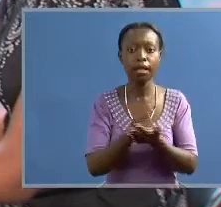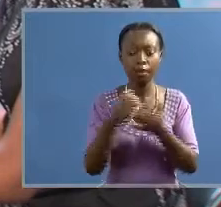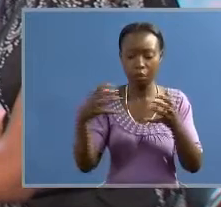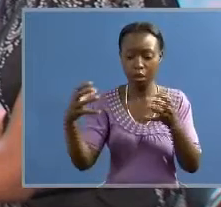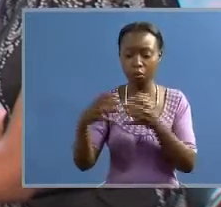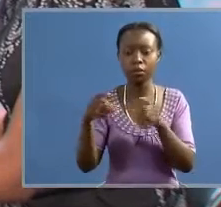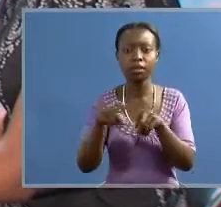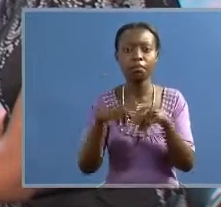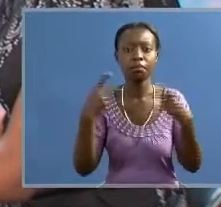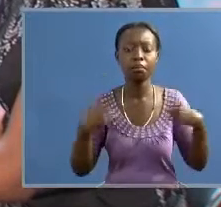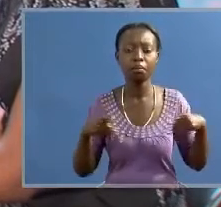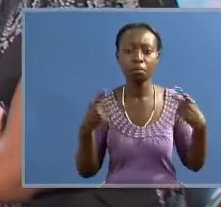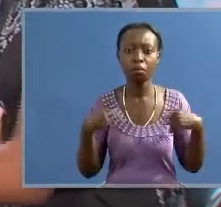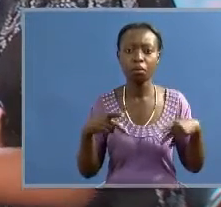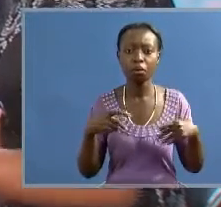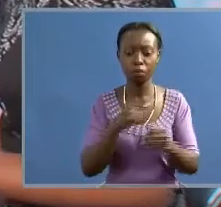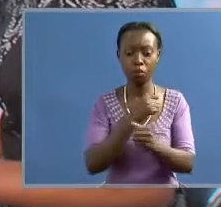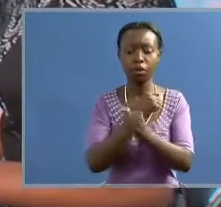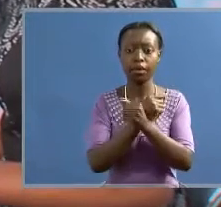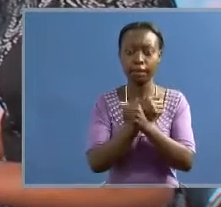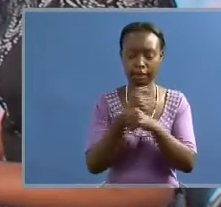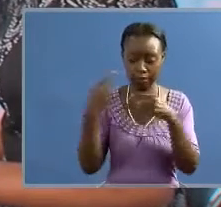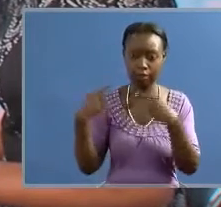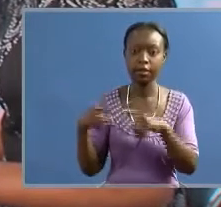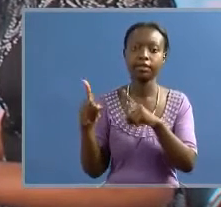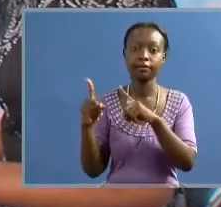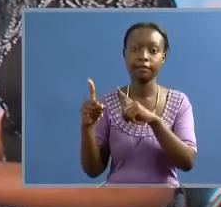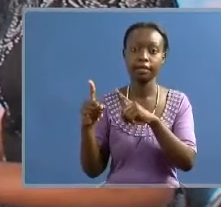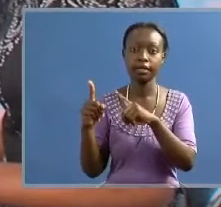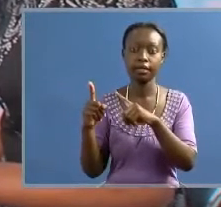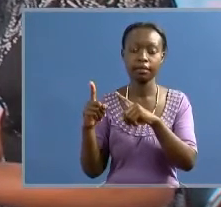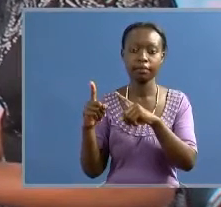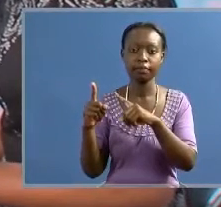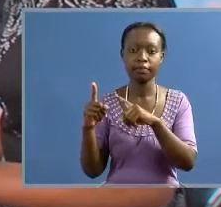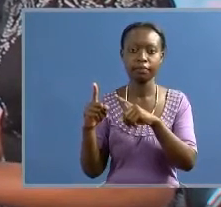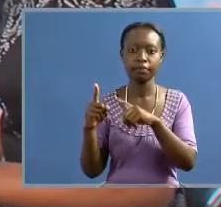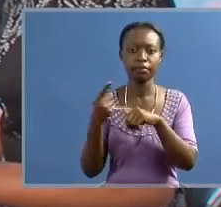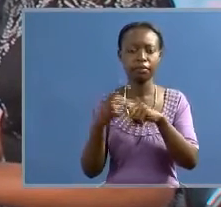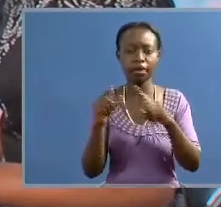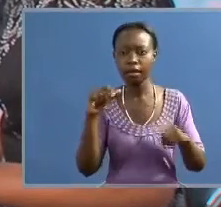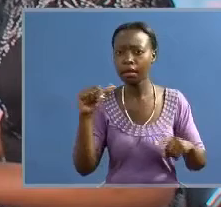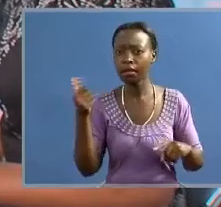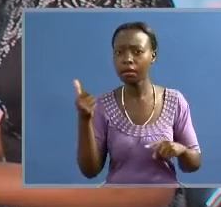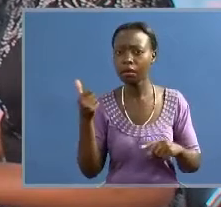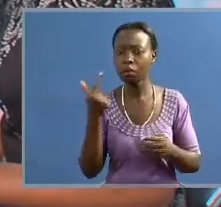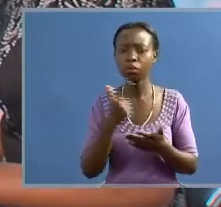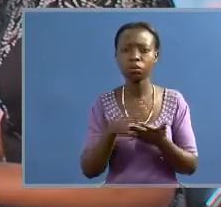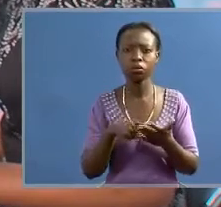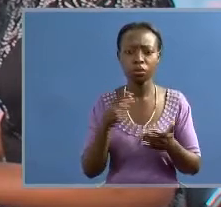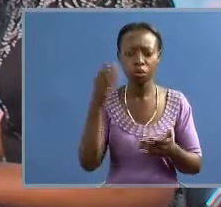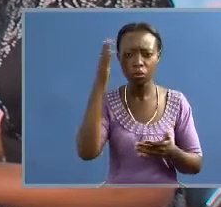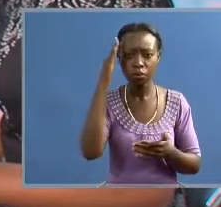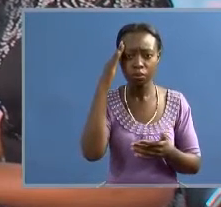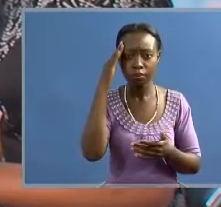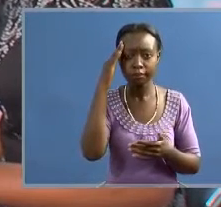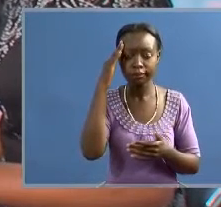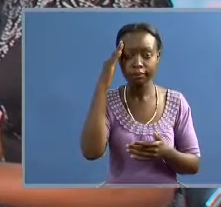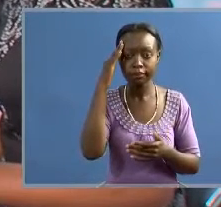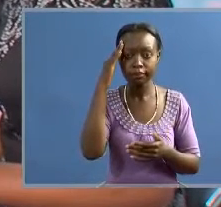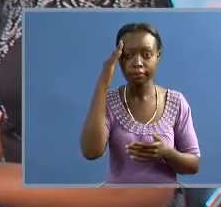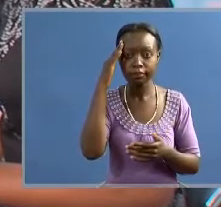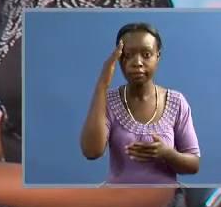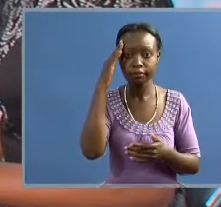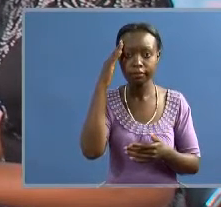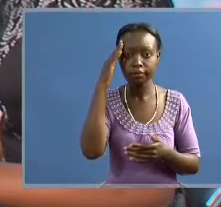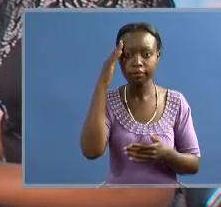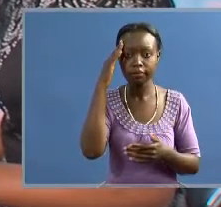and the people to protect themselves. But apart from that, you know that